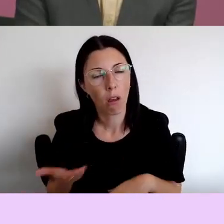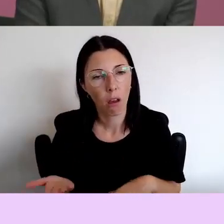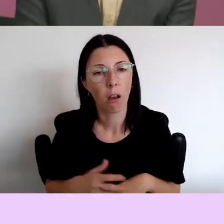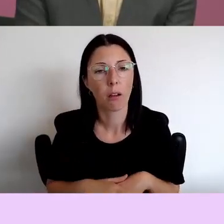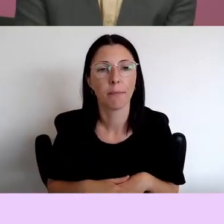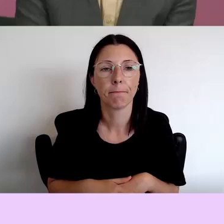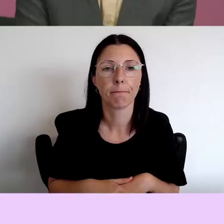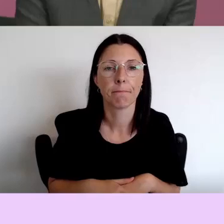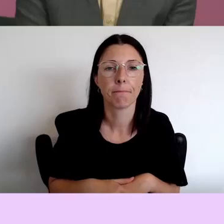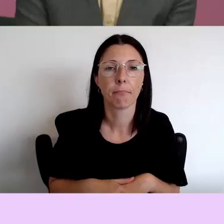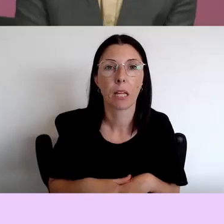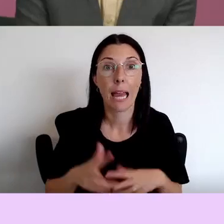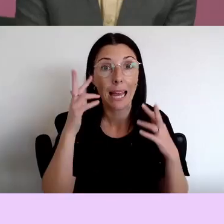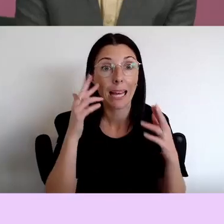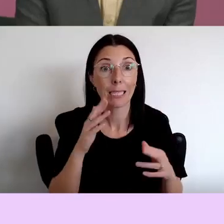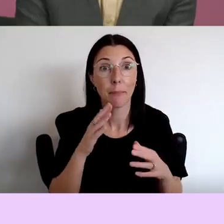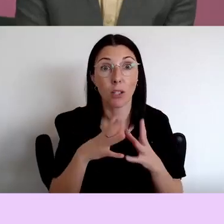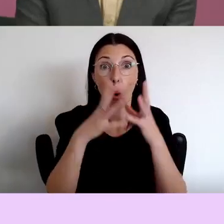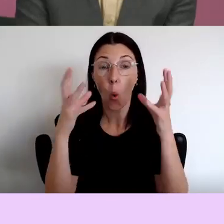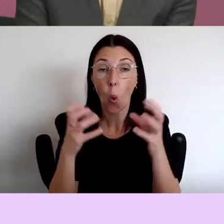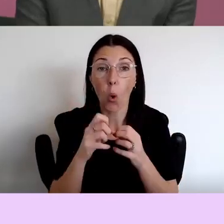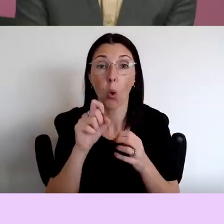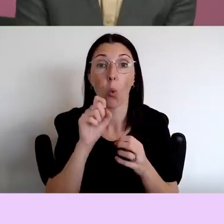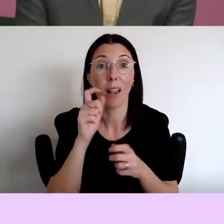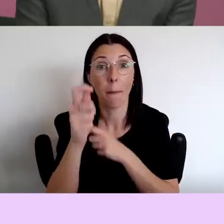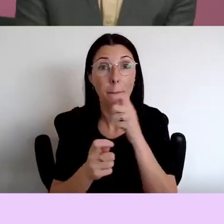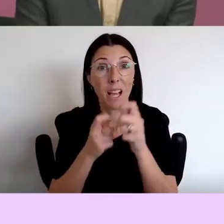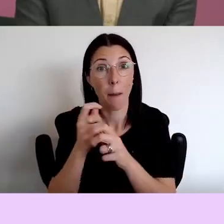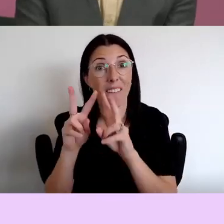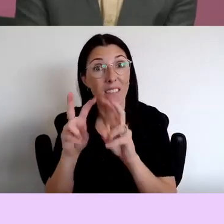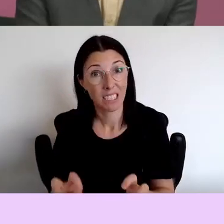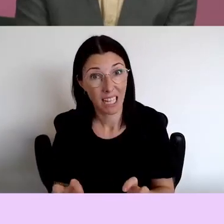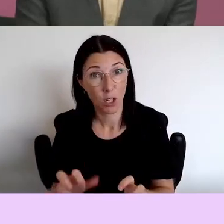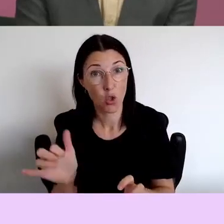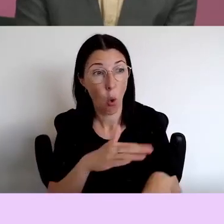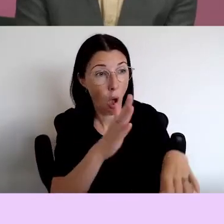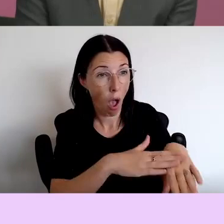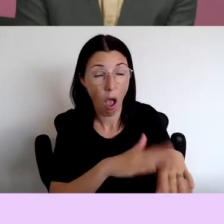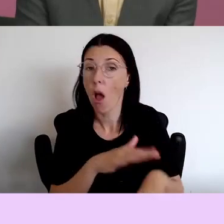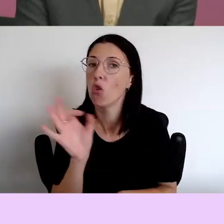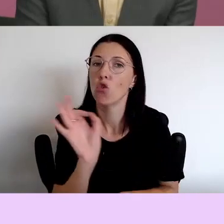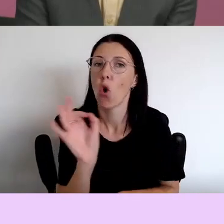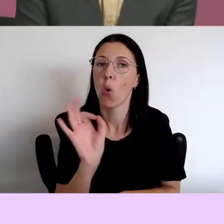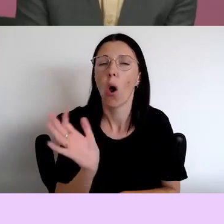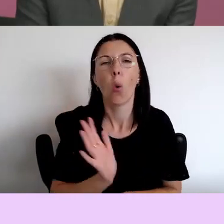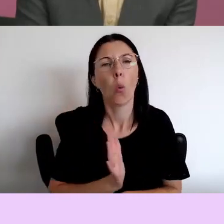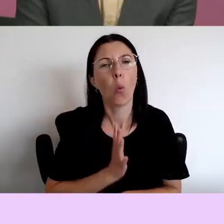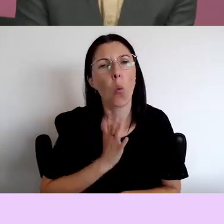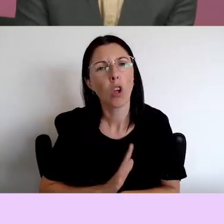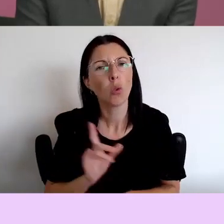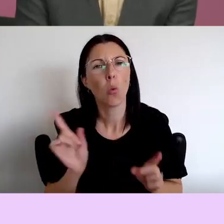will lead to an investigation or wrongdoers will be brought to justice. What they really want is to feel genuinely